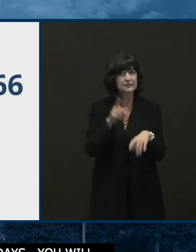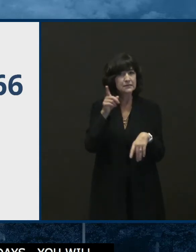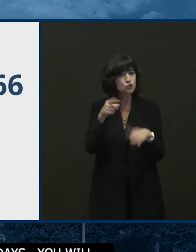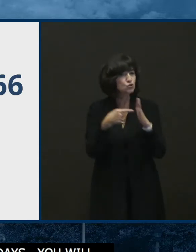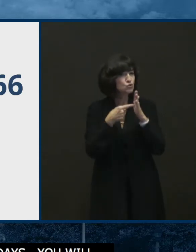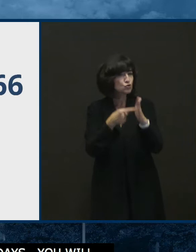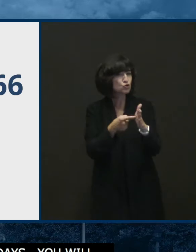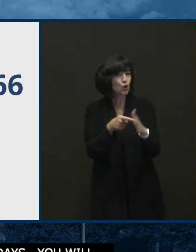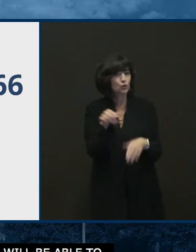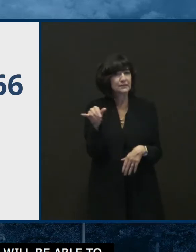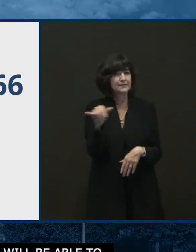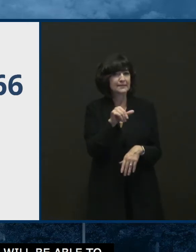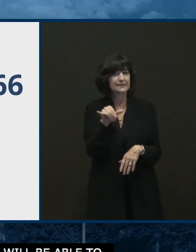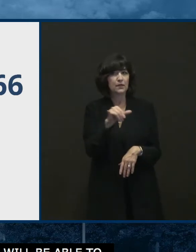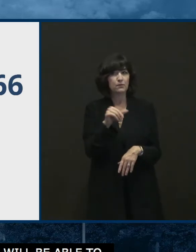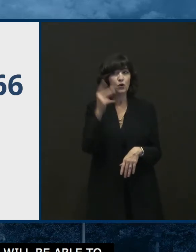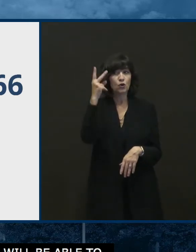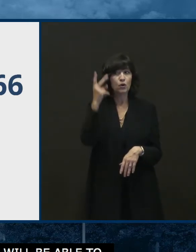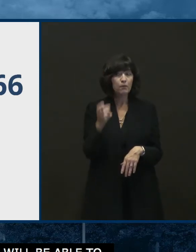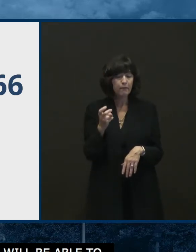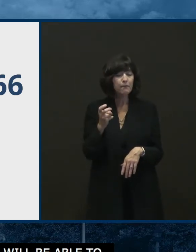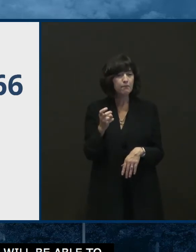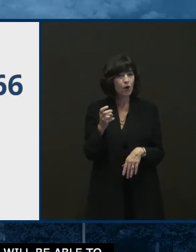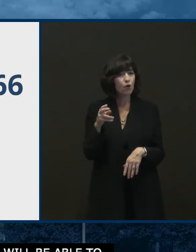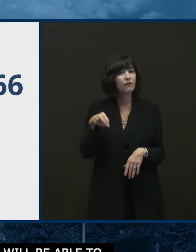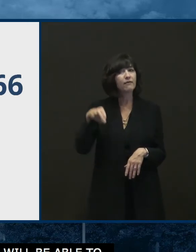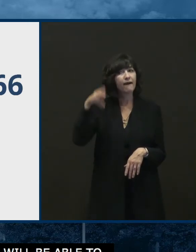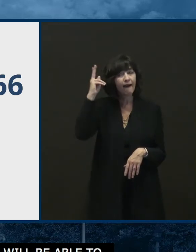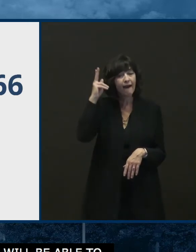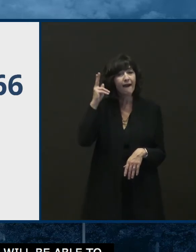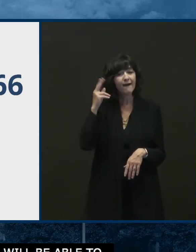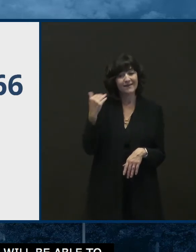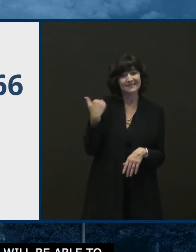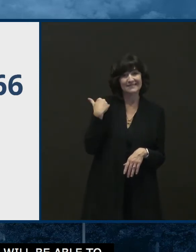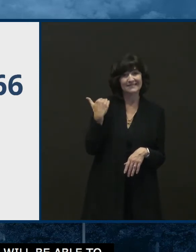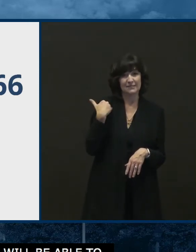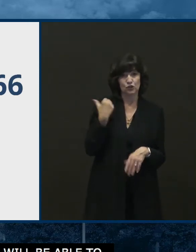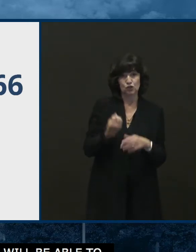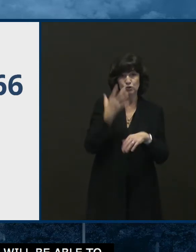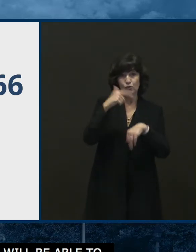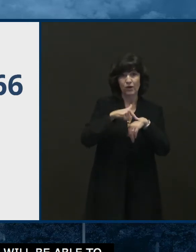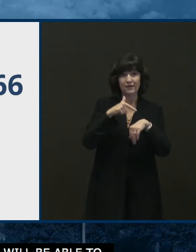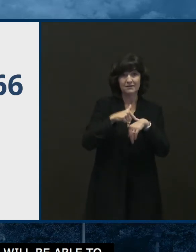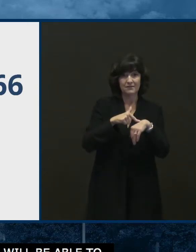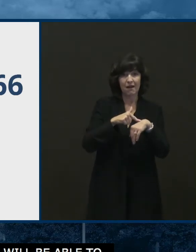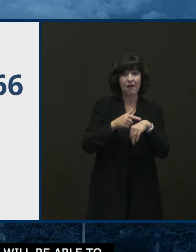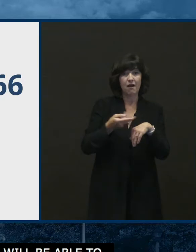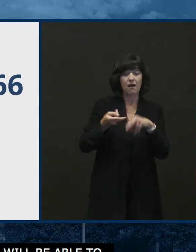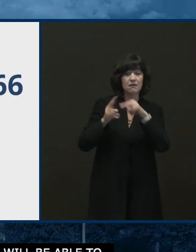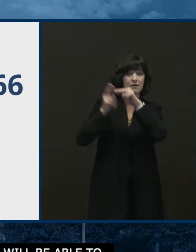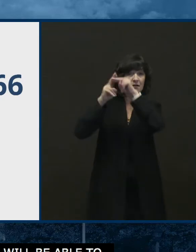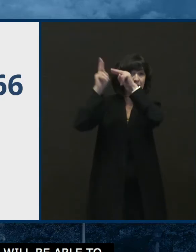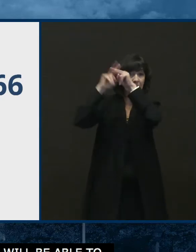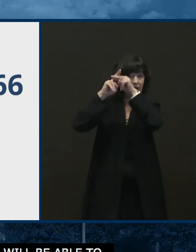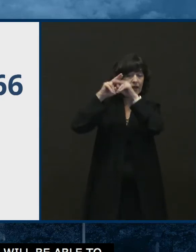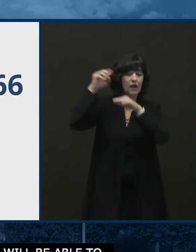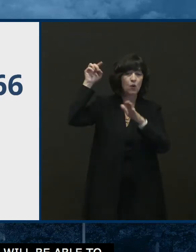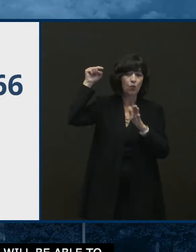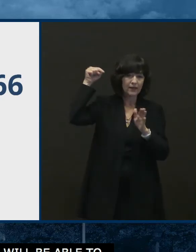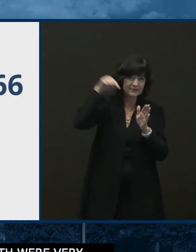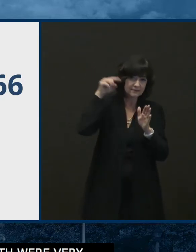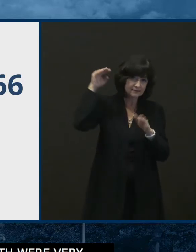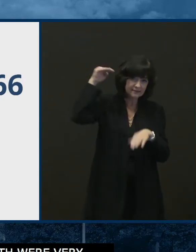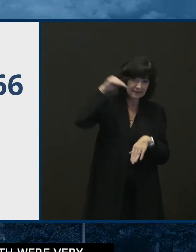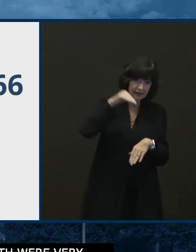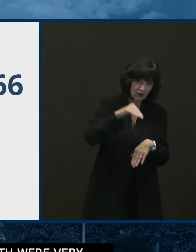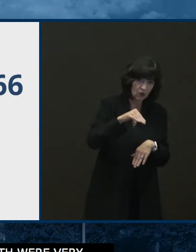that both were very high, in the springtime, went down, went up during the beach outbreak, went back